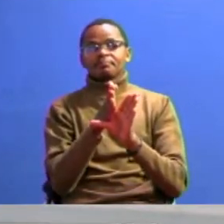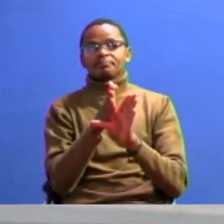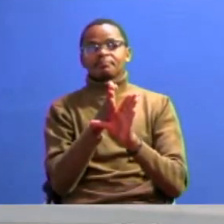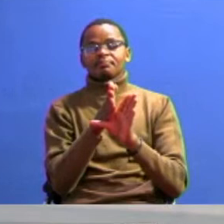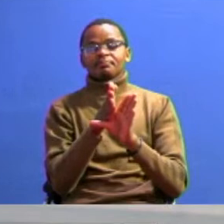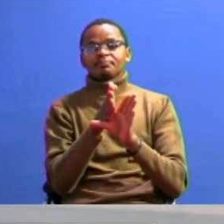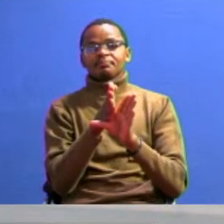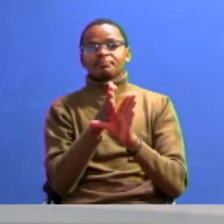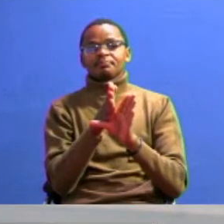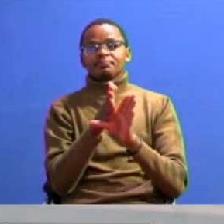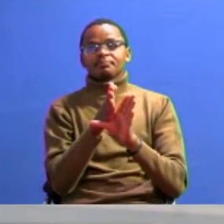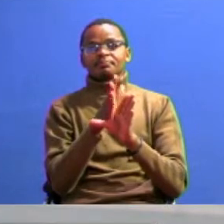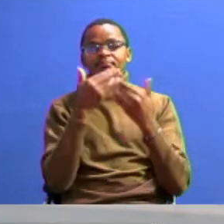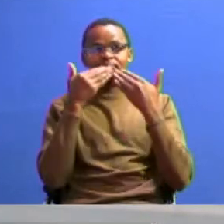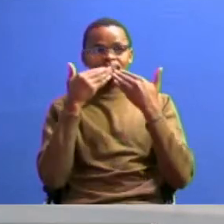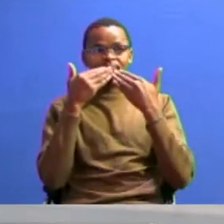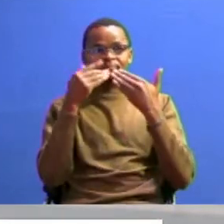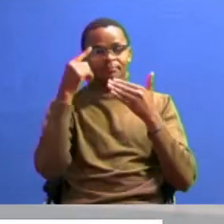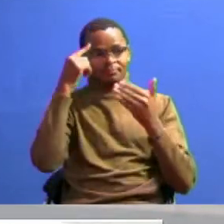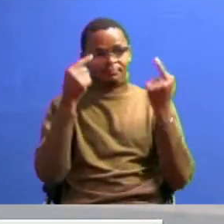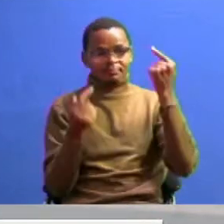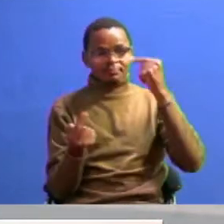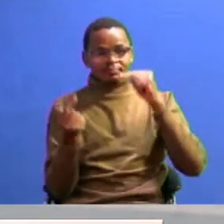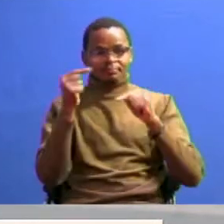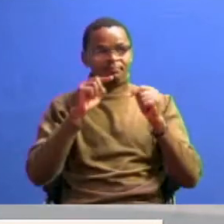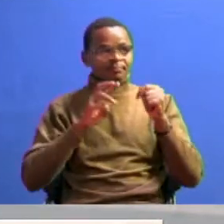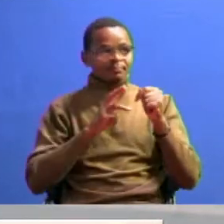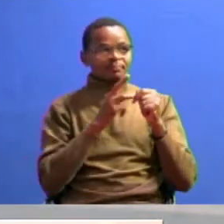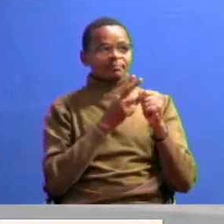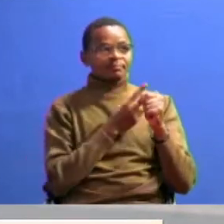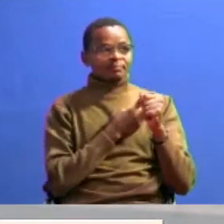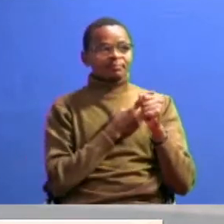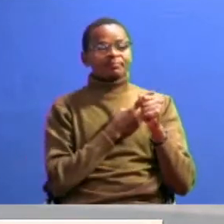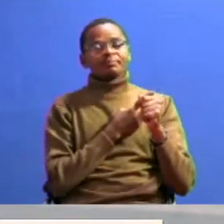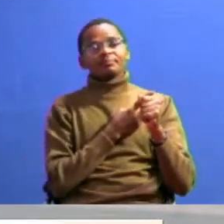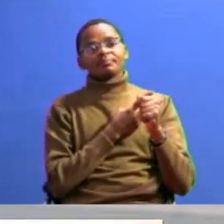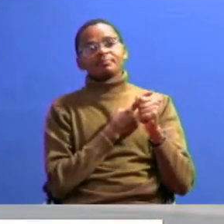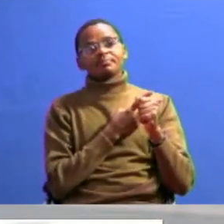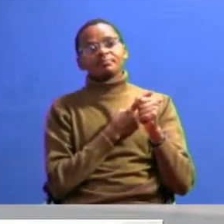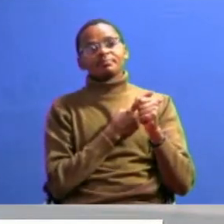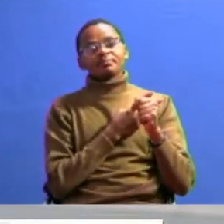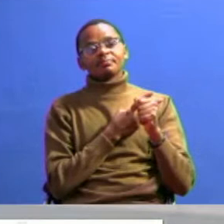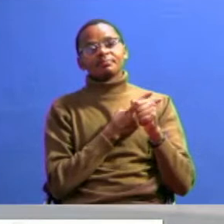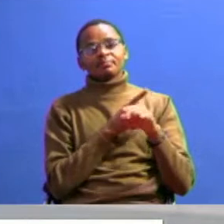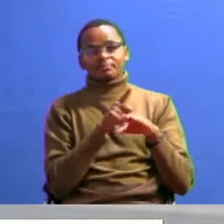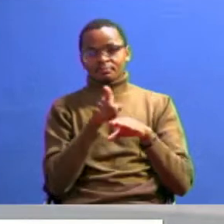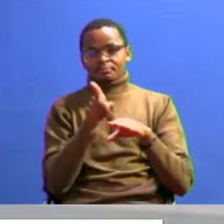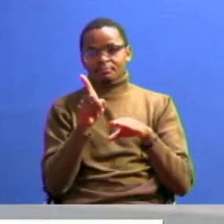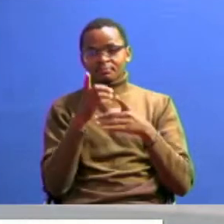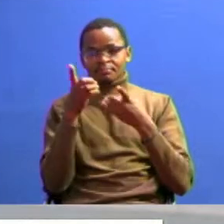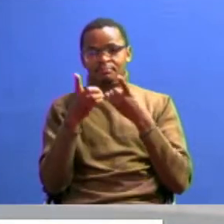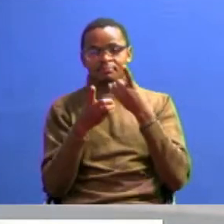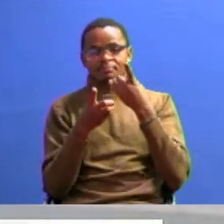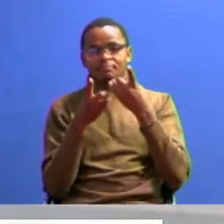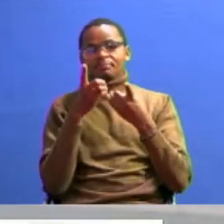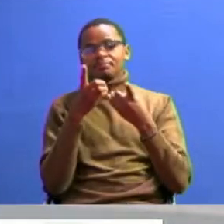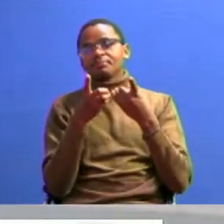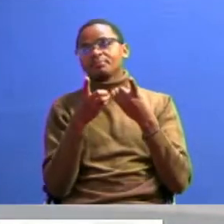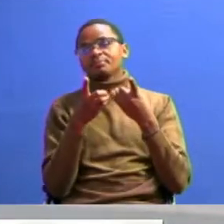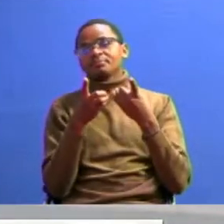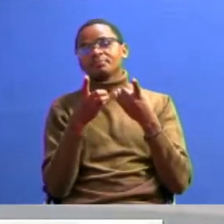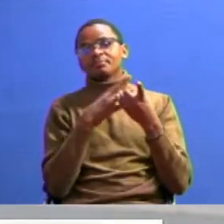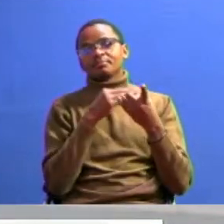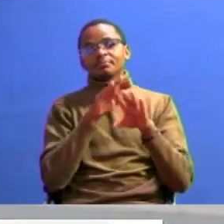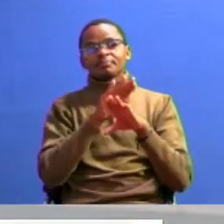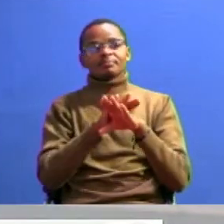the sorts. Thank you very much for coming through. We shall be calling you here for such discussions. And do have